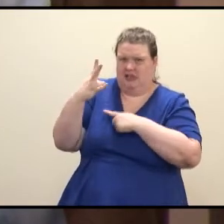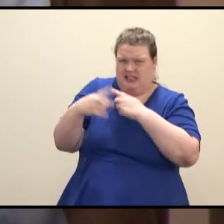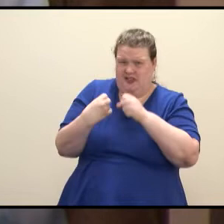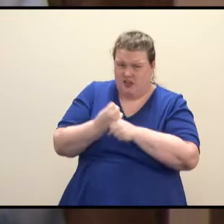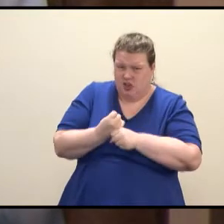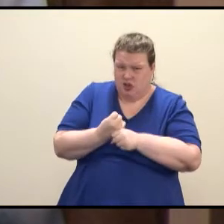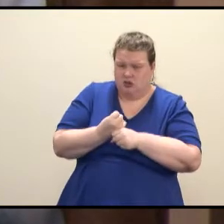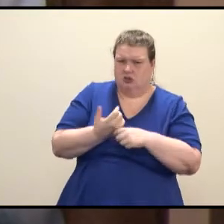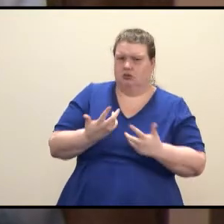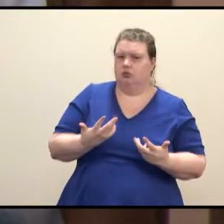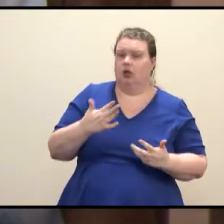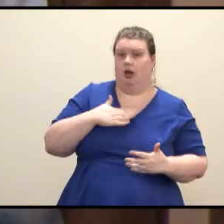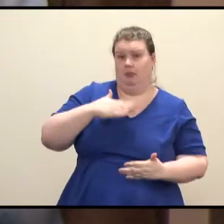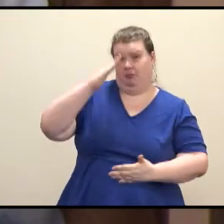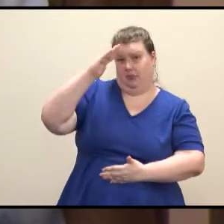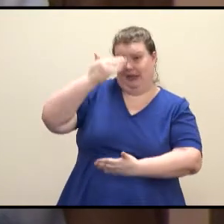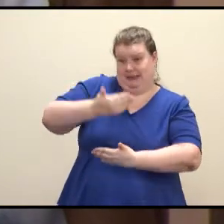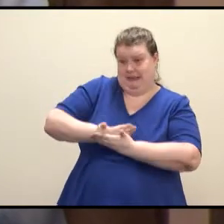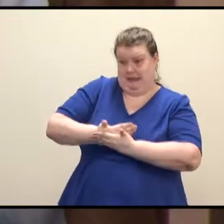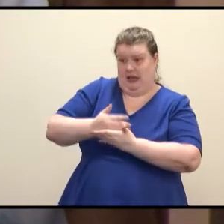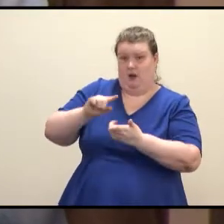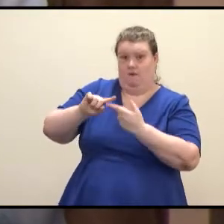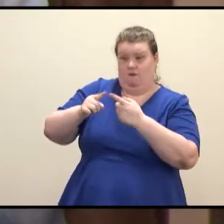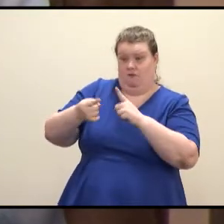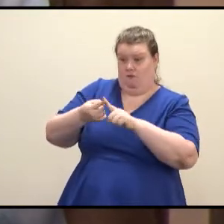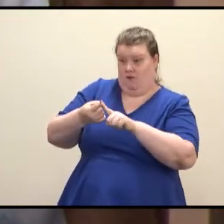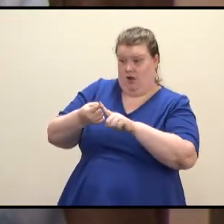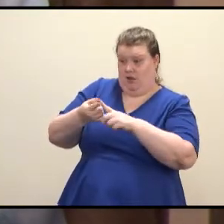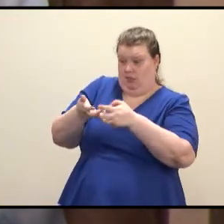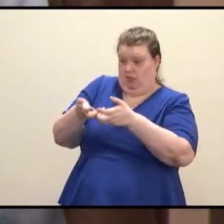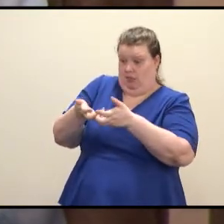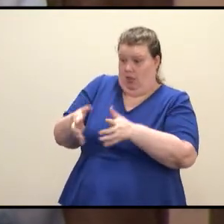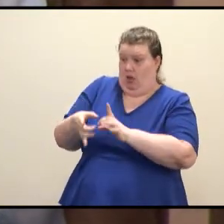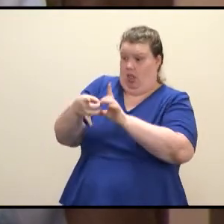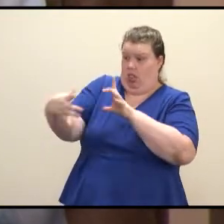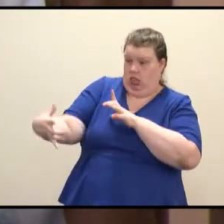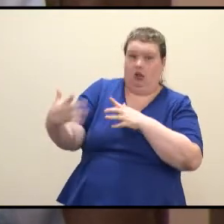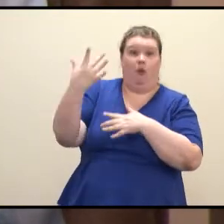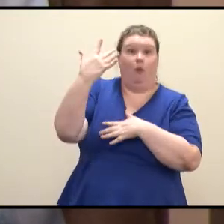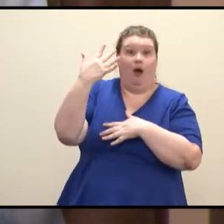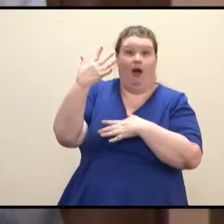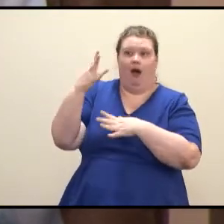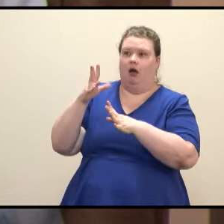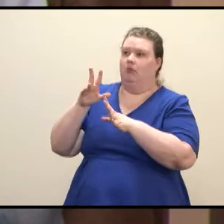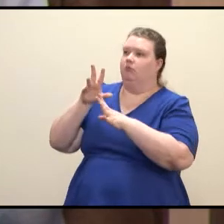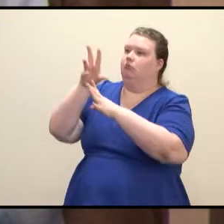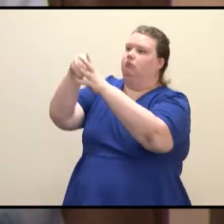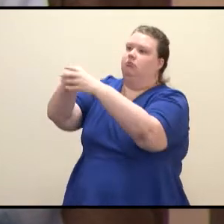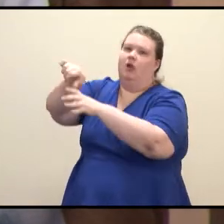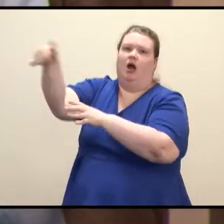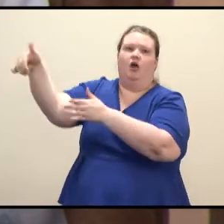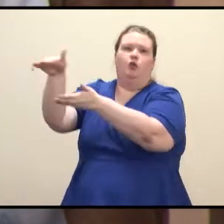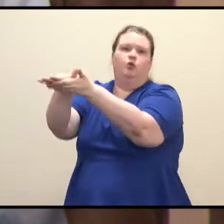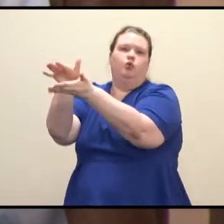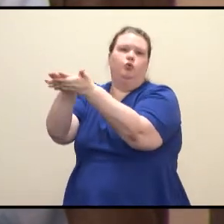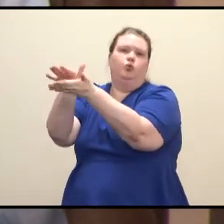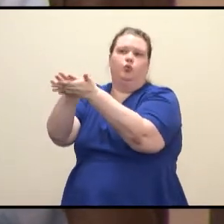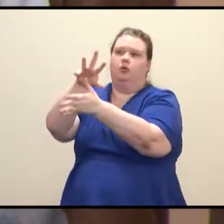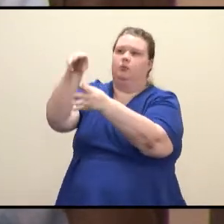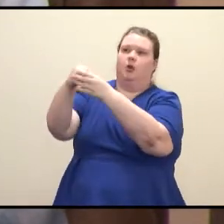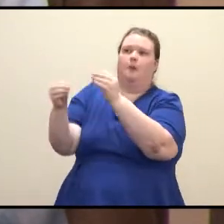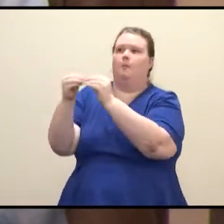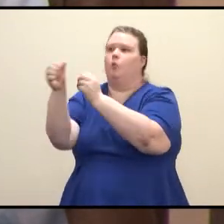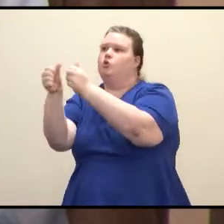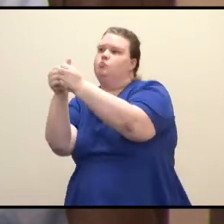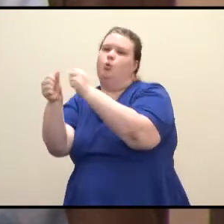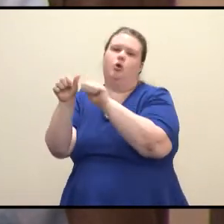My son has lost a lot of friends because they've wanted to go to other schools to be able to participate in more sports or a whole bunch of different kinds